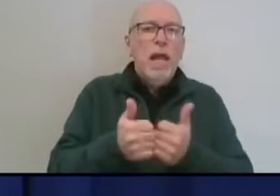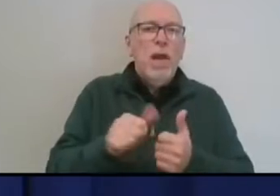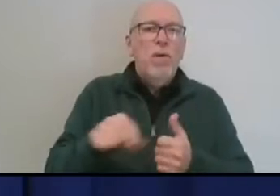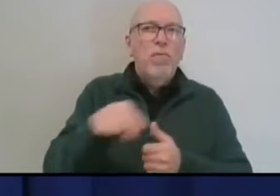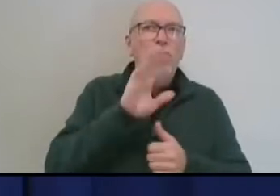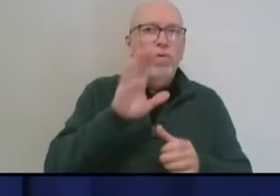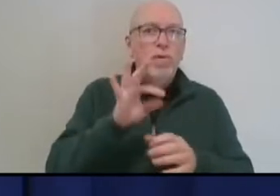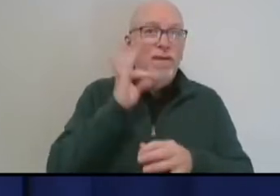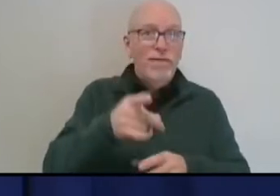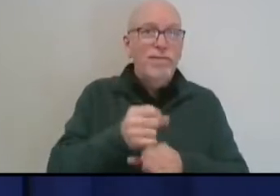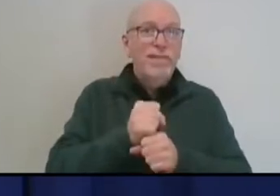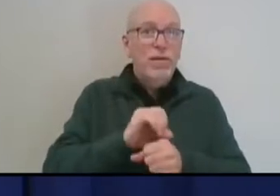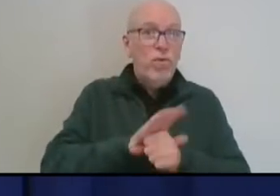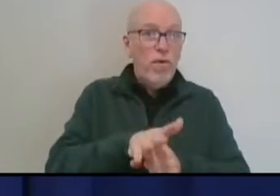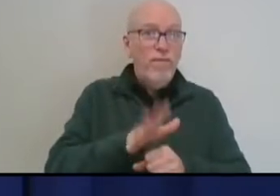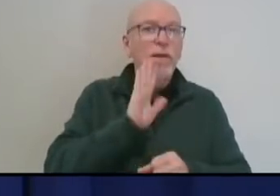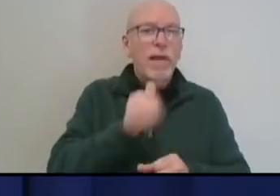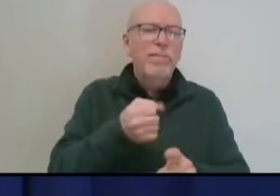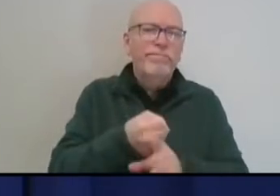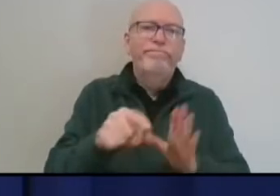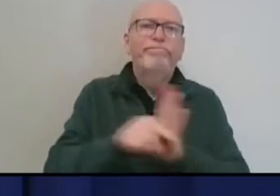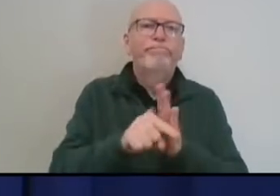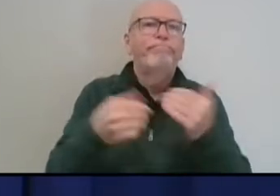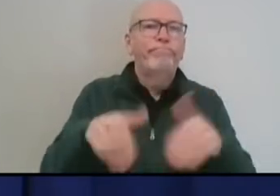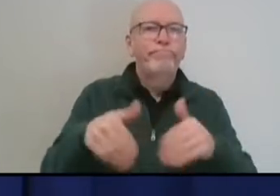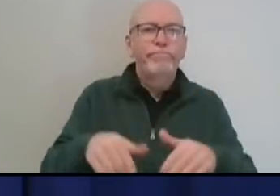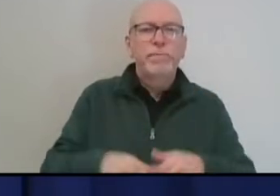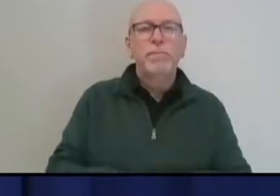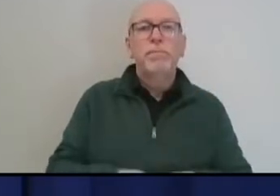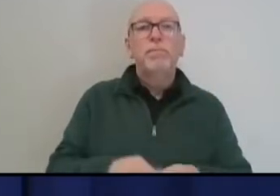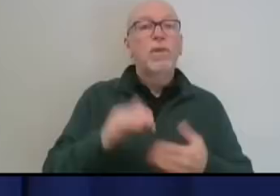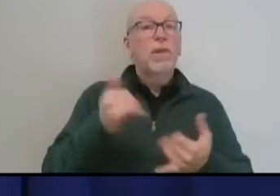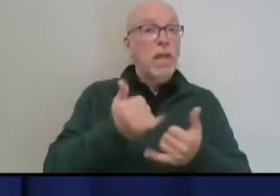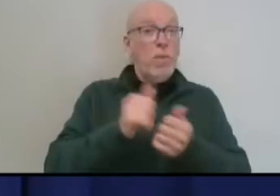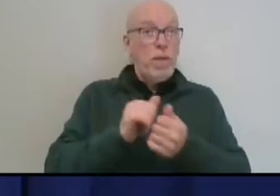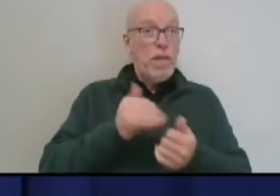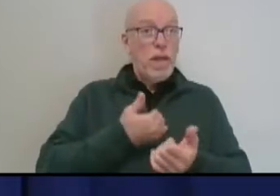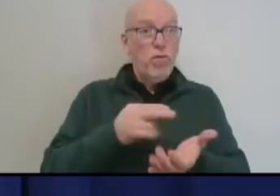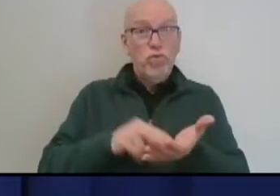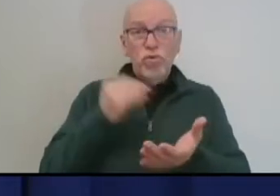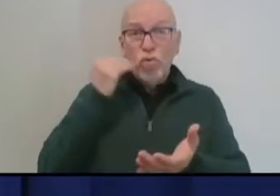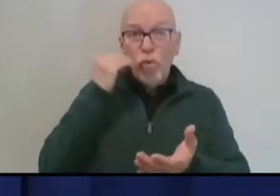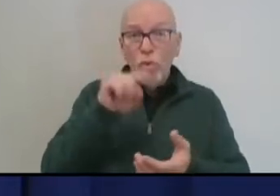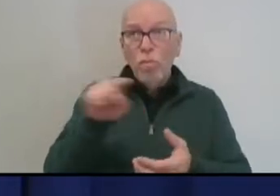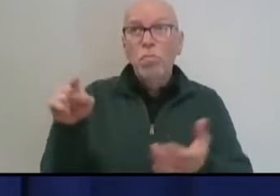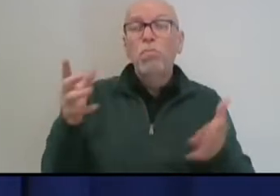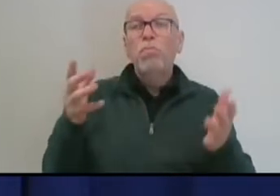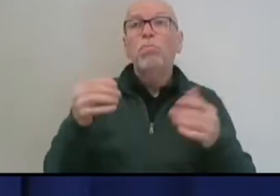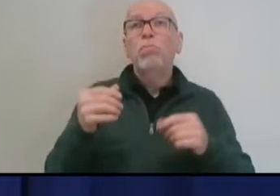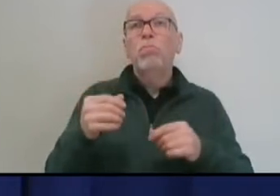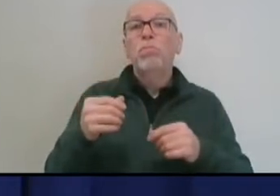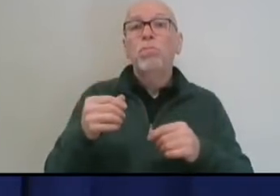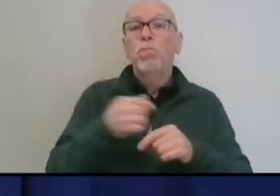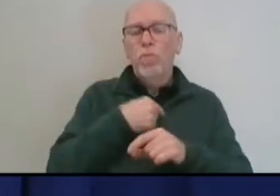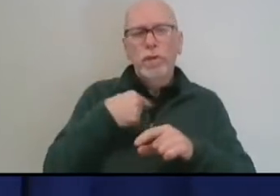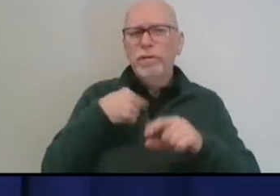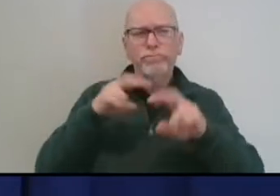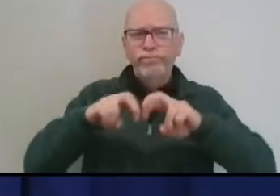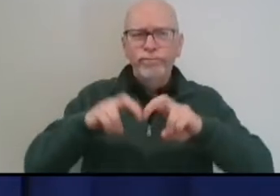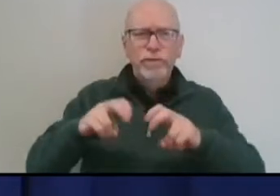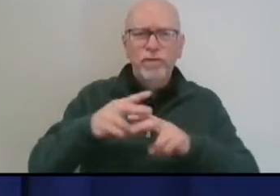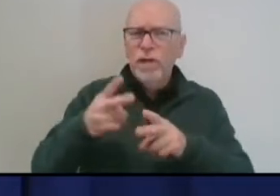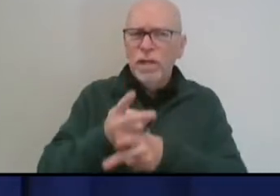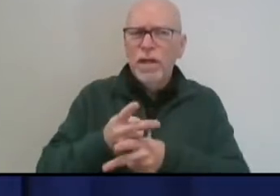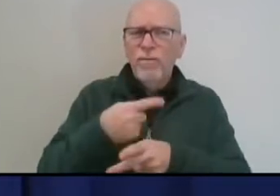got COVID-19. That being said, everything with our long-term care facilities is being looked at very, very carefully with